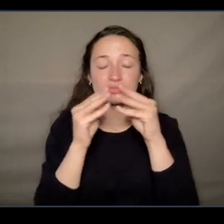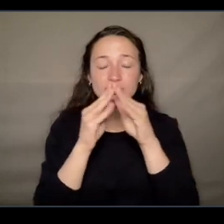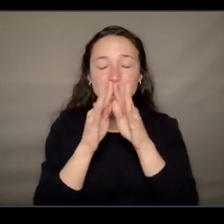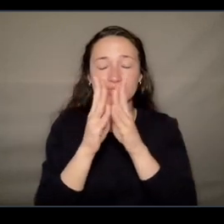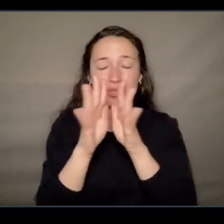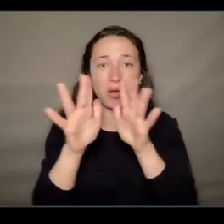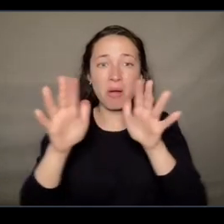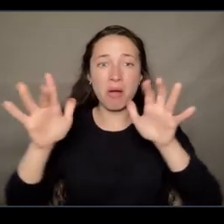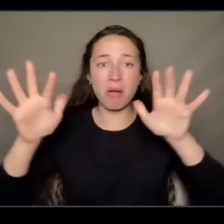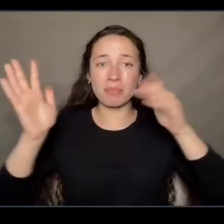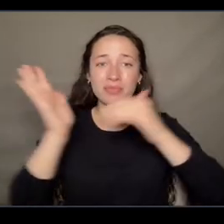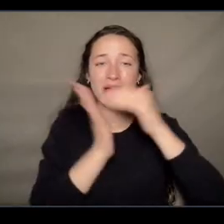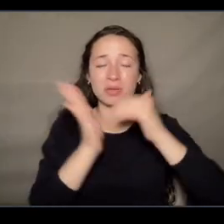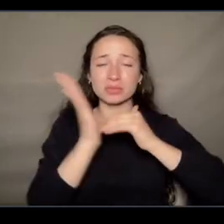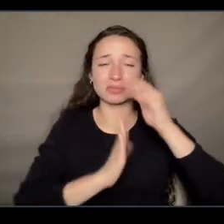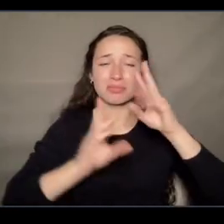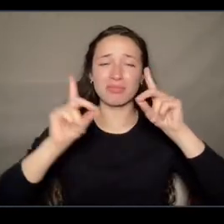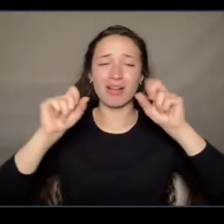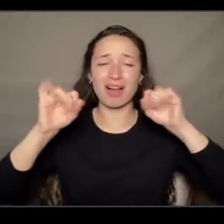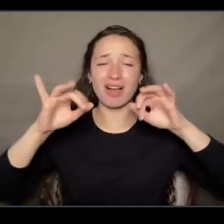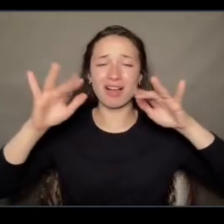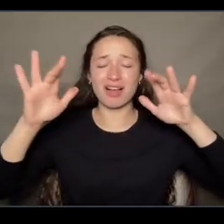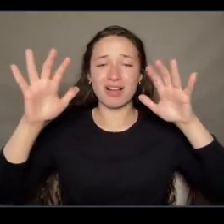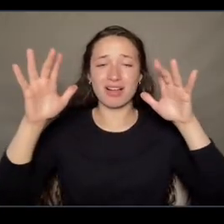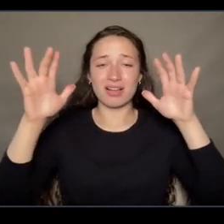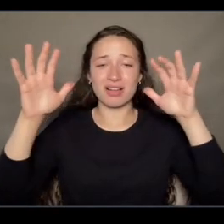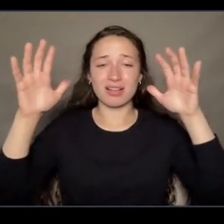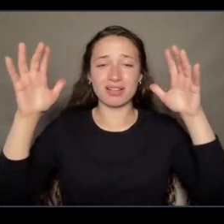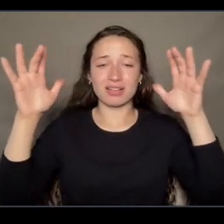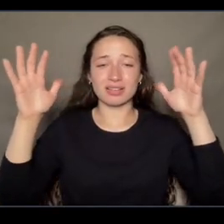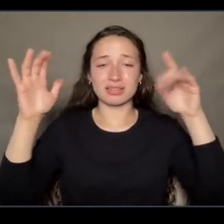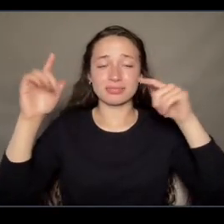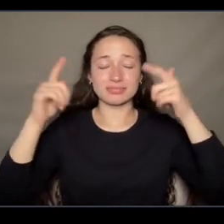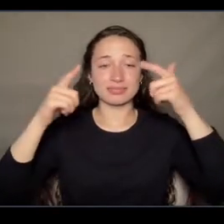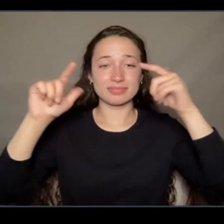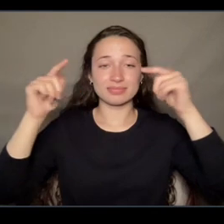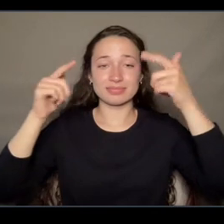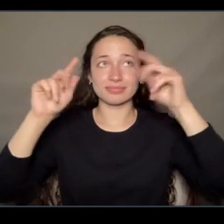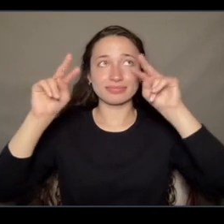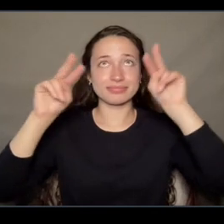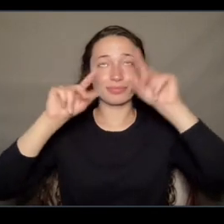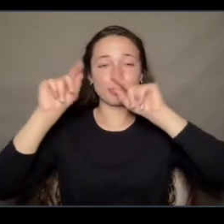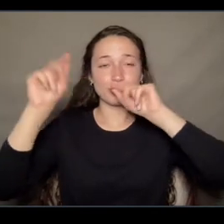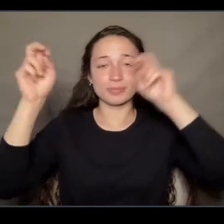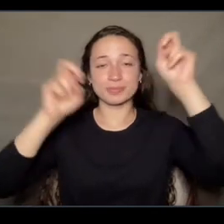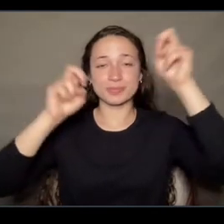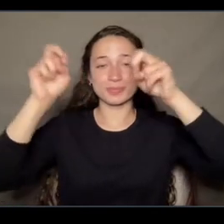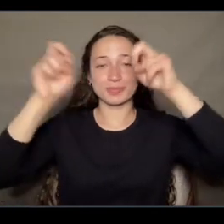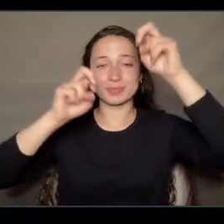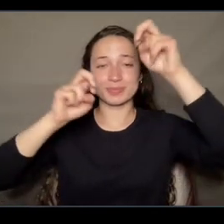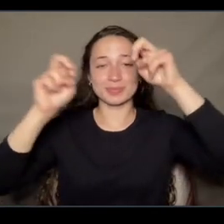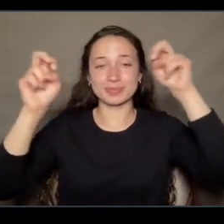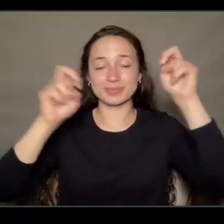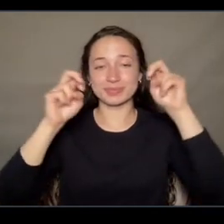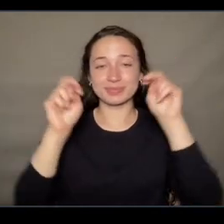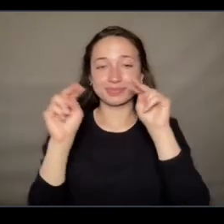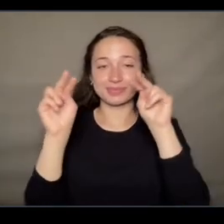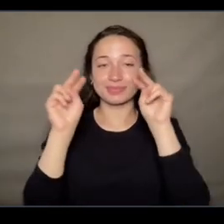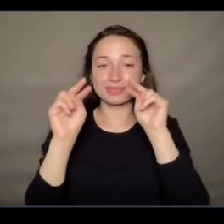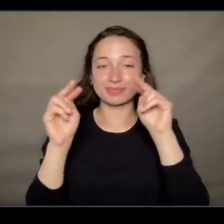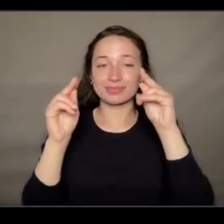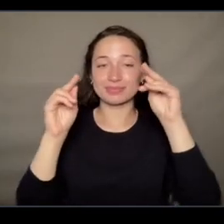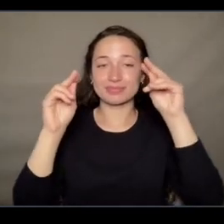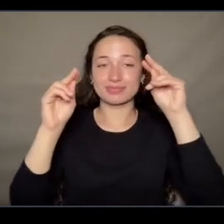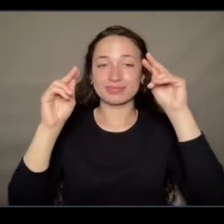first flush. A thousand buds still waiting their turn to birds, to